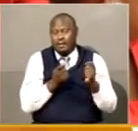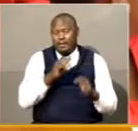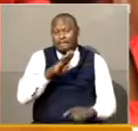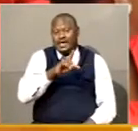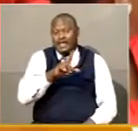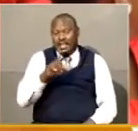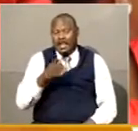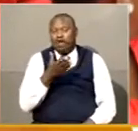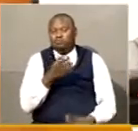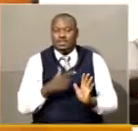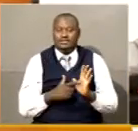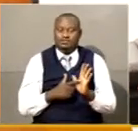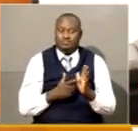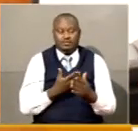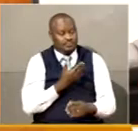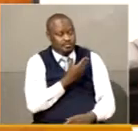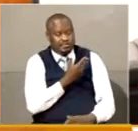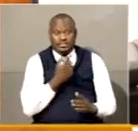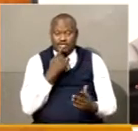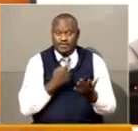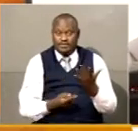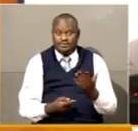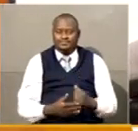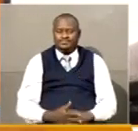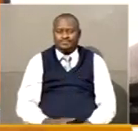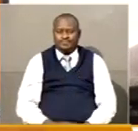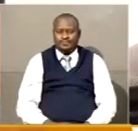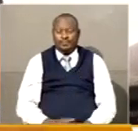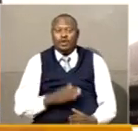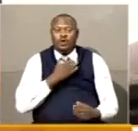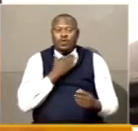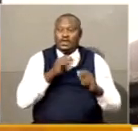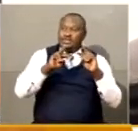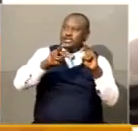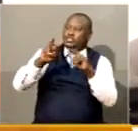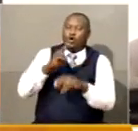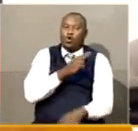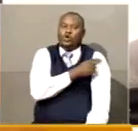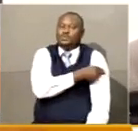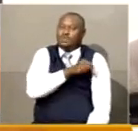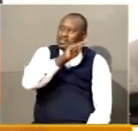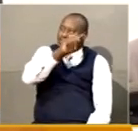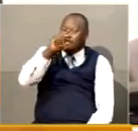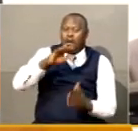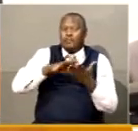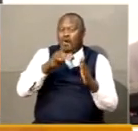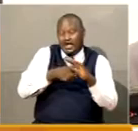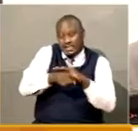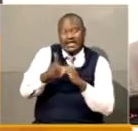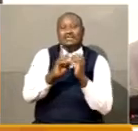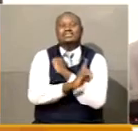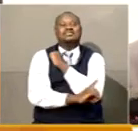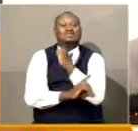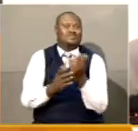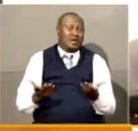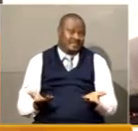population is looking at health facilities of the lower cadre, you